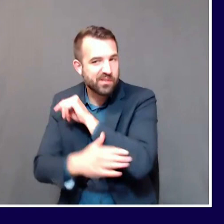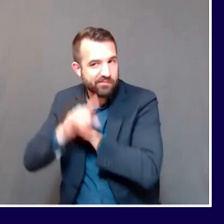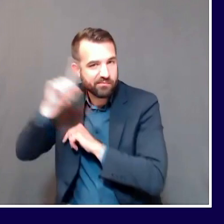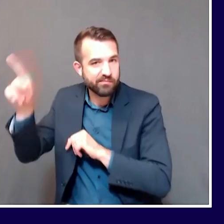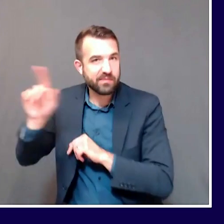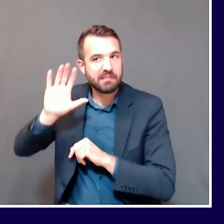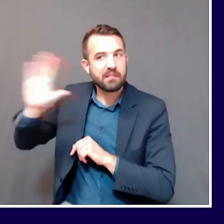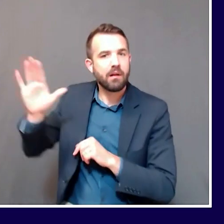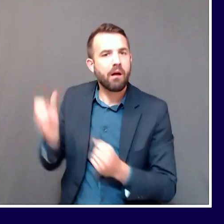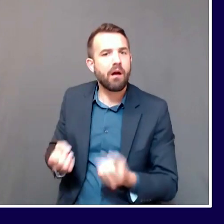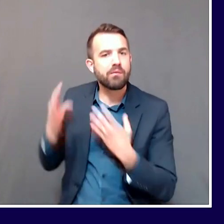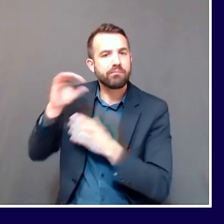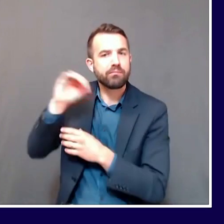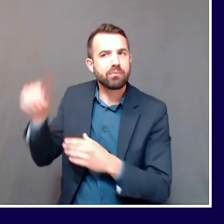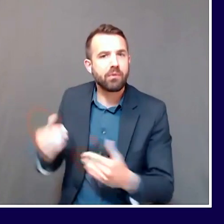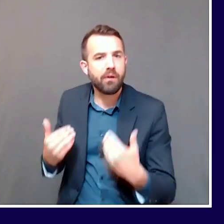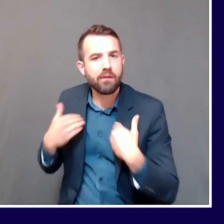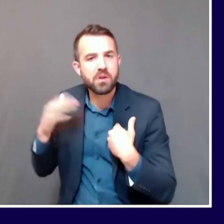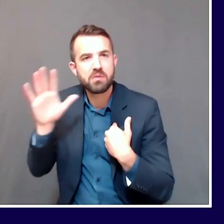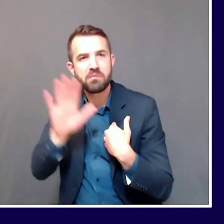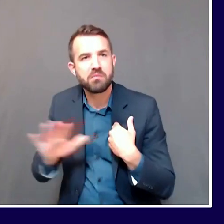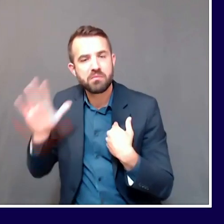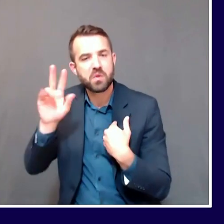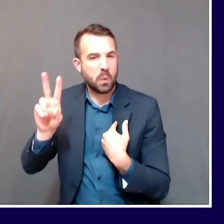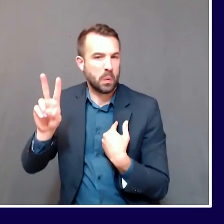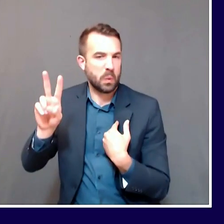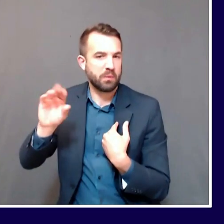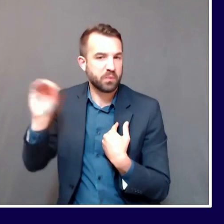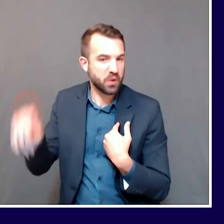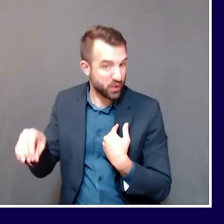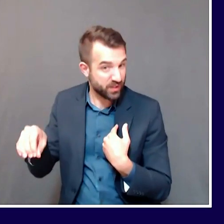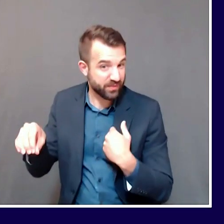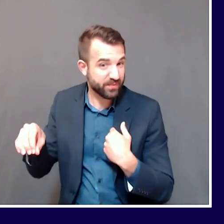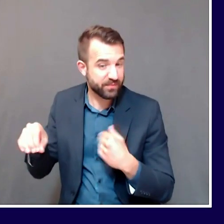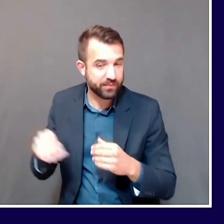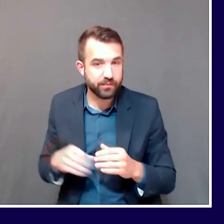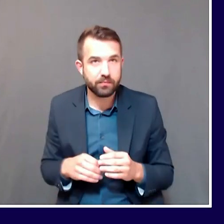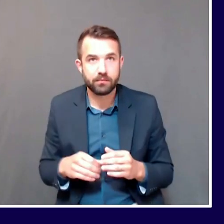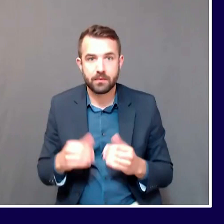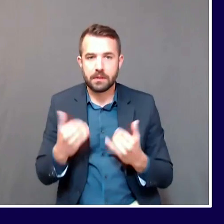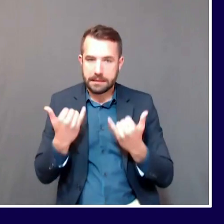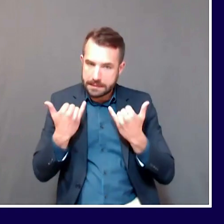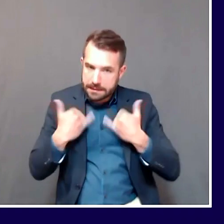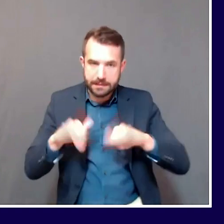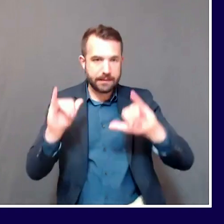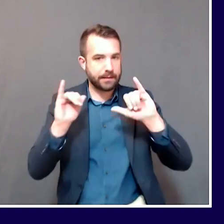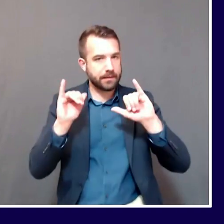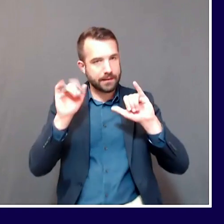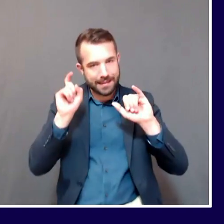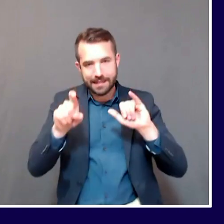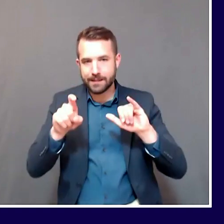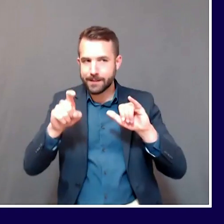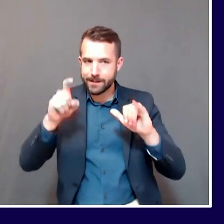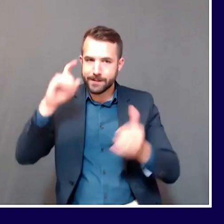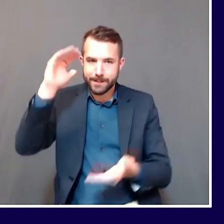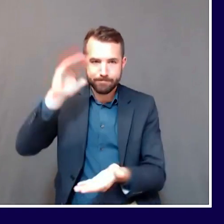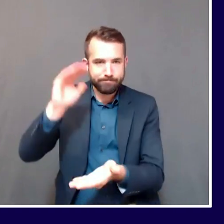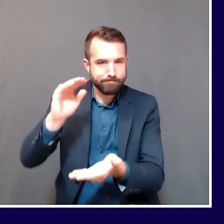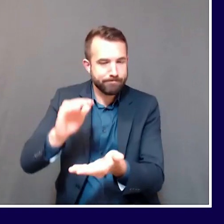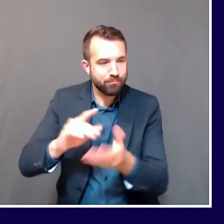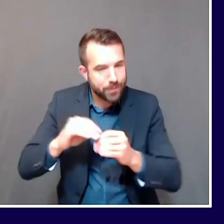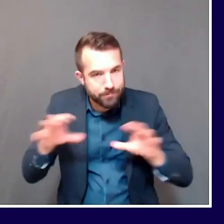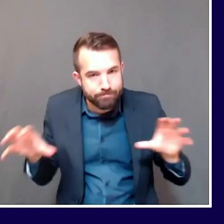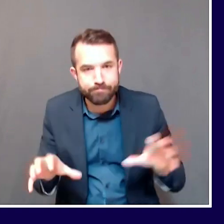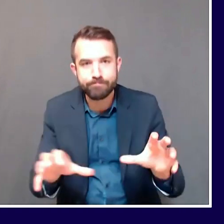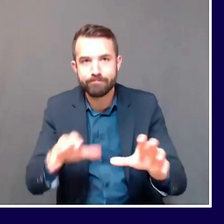of approximately 2%. Again, we've still got more of a ways to go. Even though we might be getting close to getting there on a